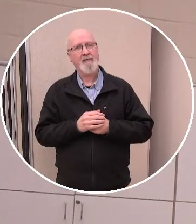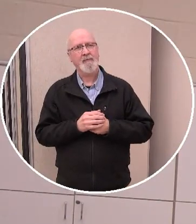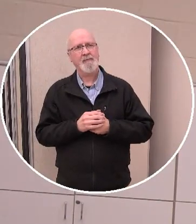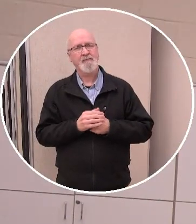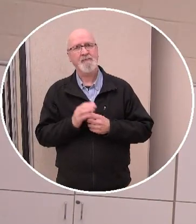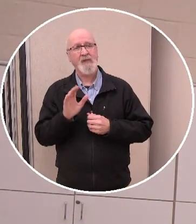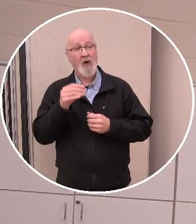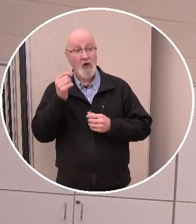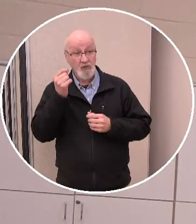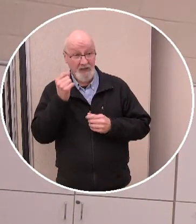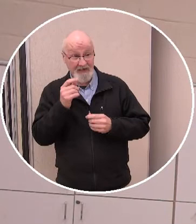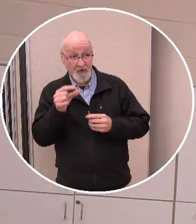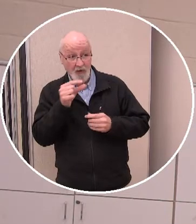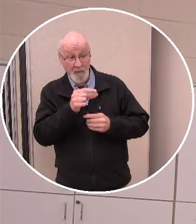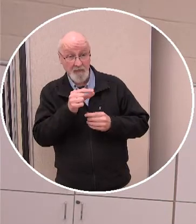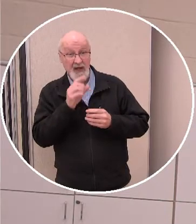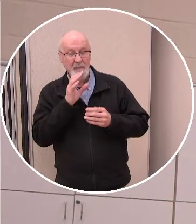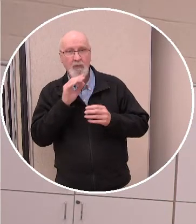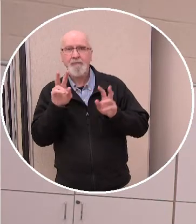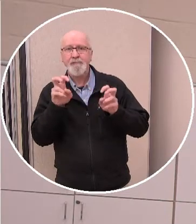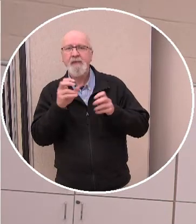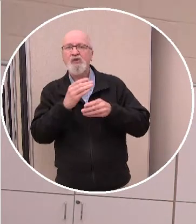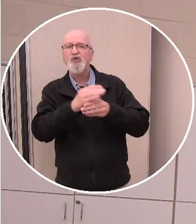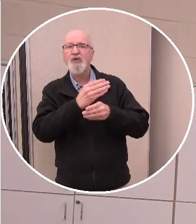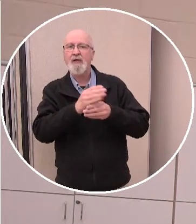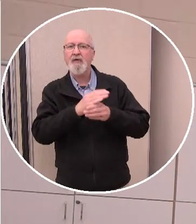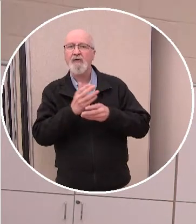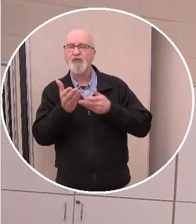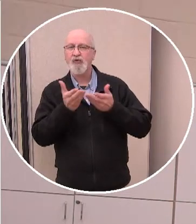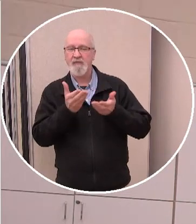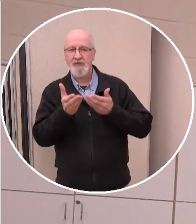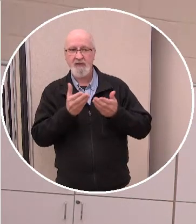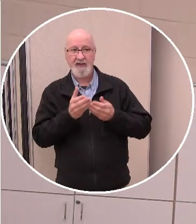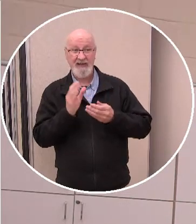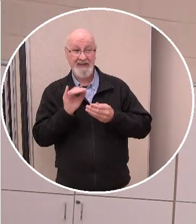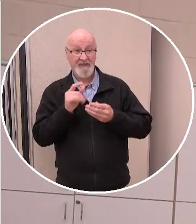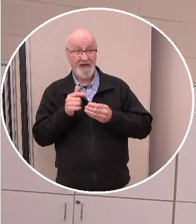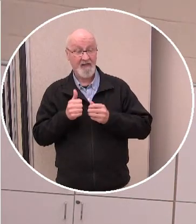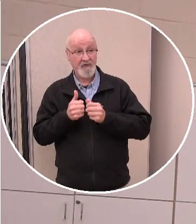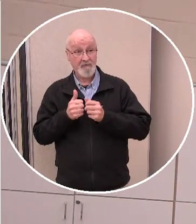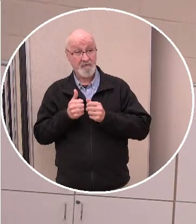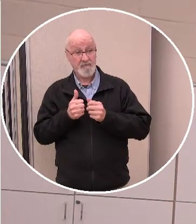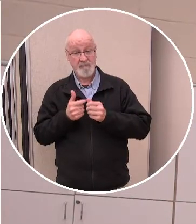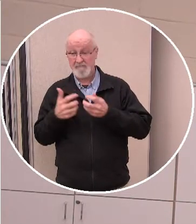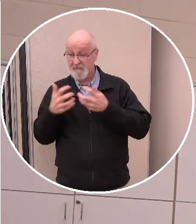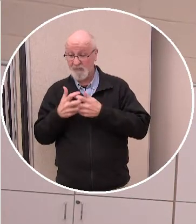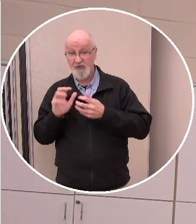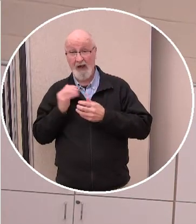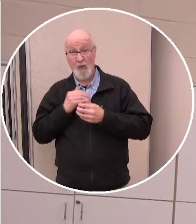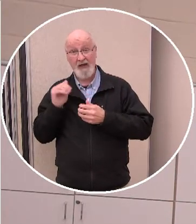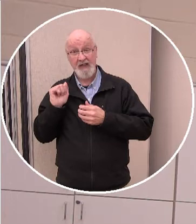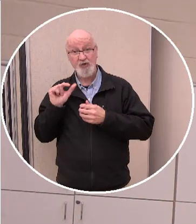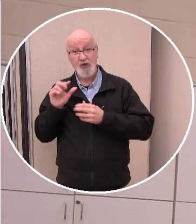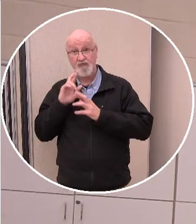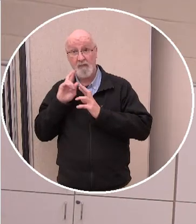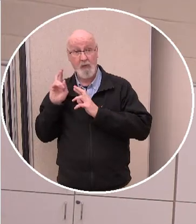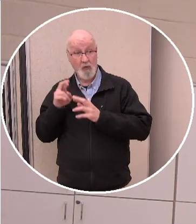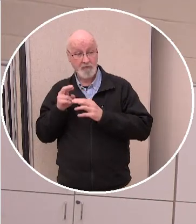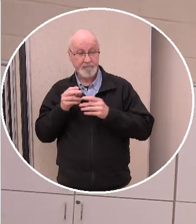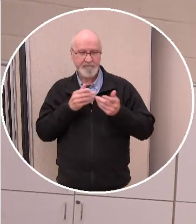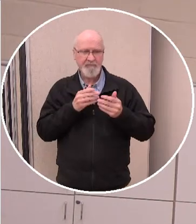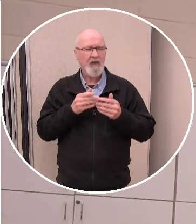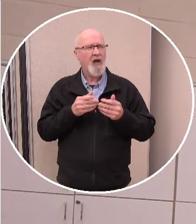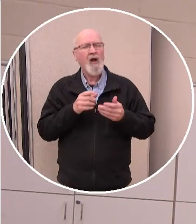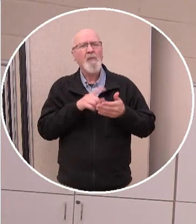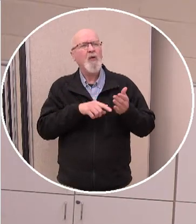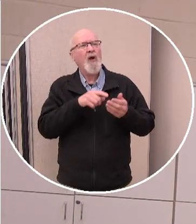the shared services can meet all of the requirements of the AG report. So my question is really, what are they